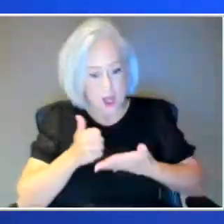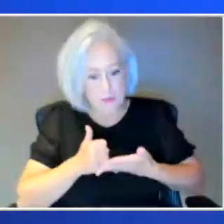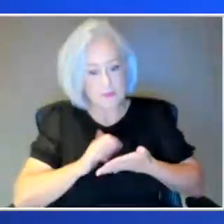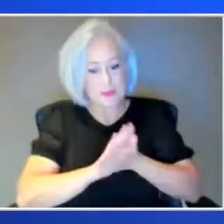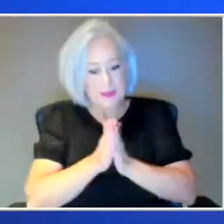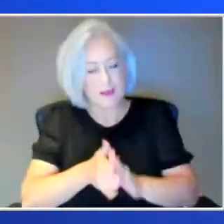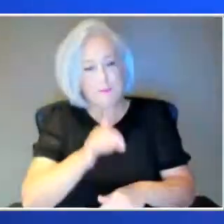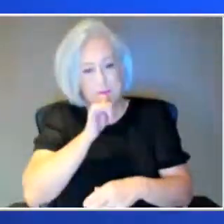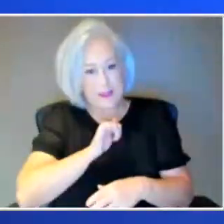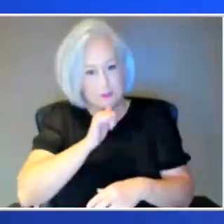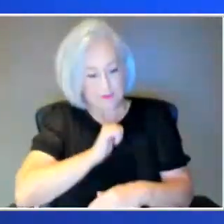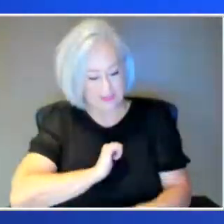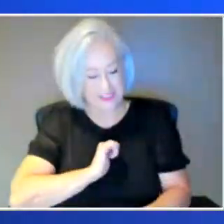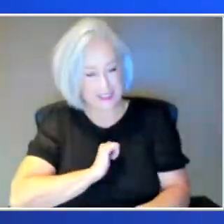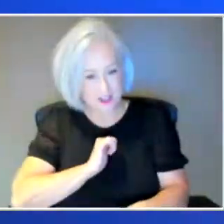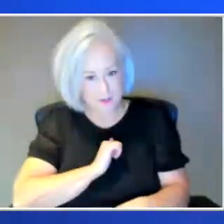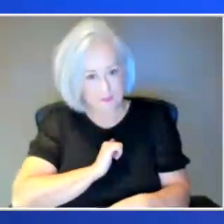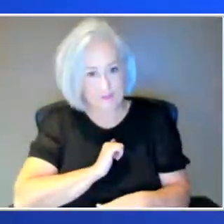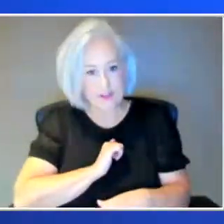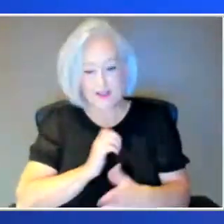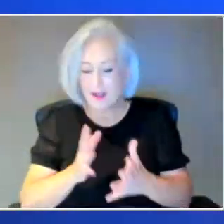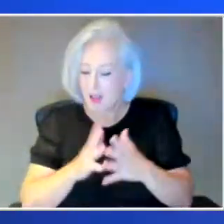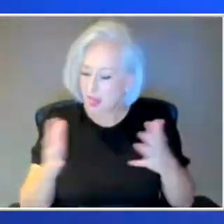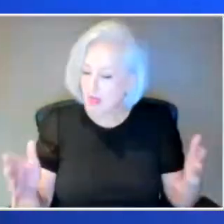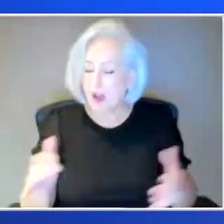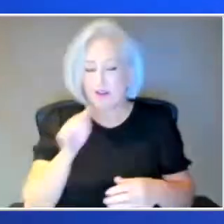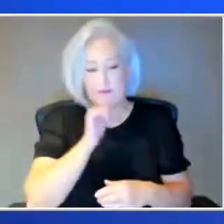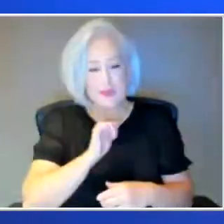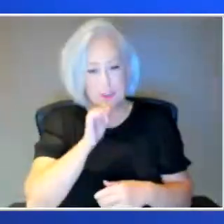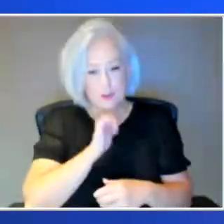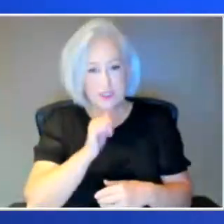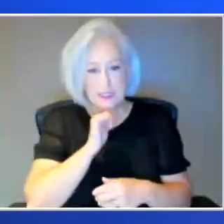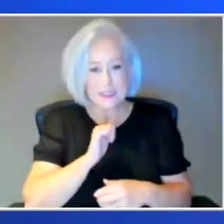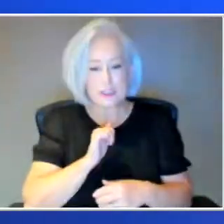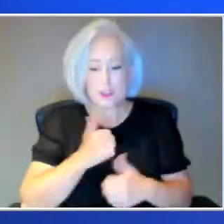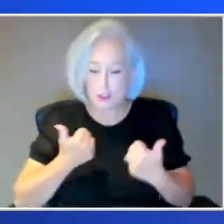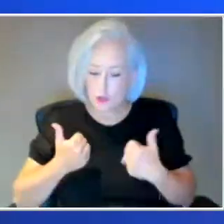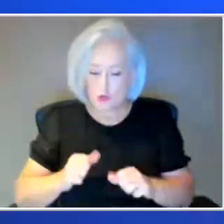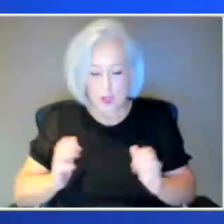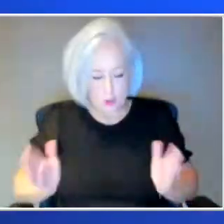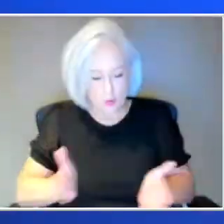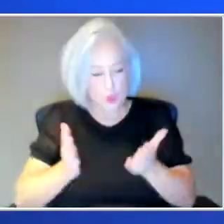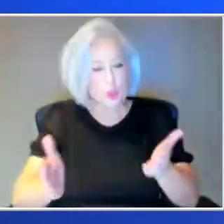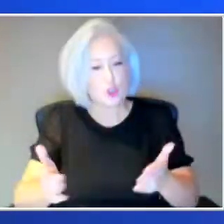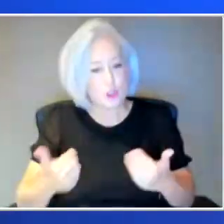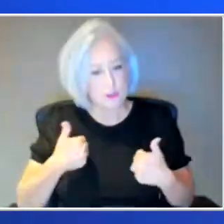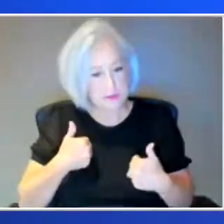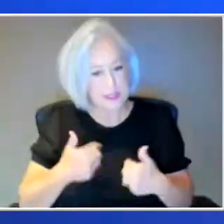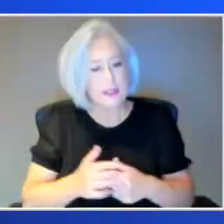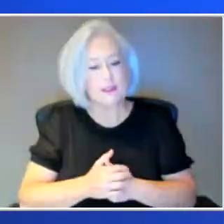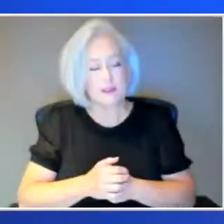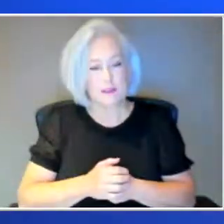But just lots of patience, and you know, just really being encouraging, and